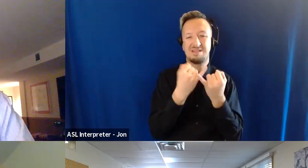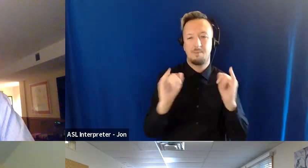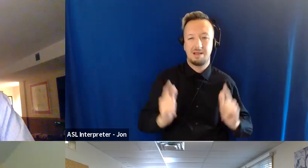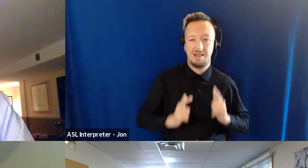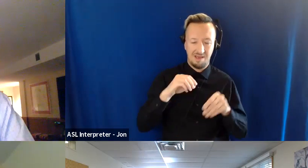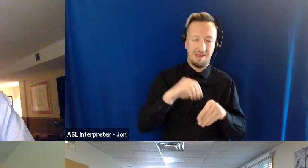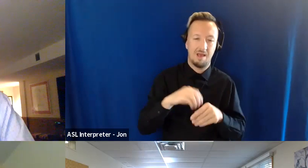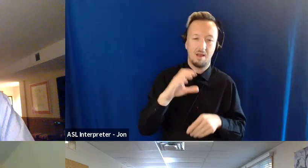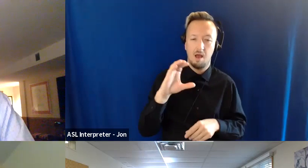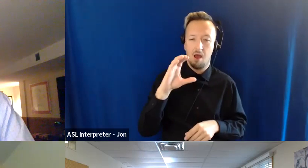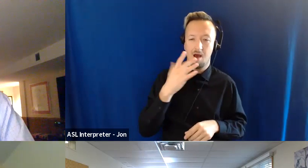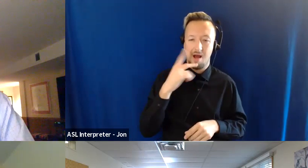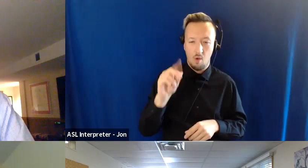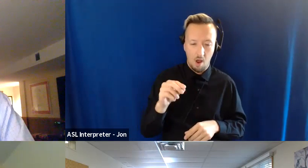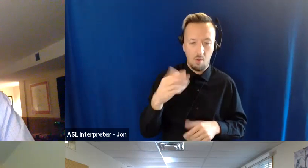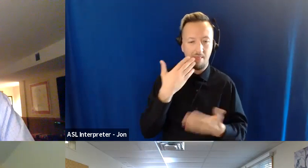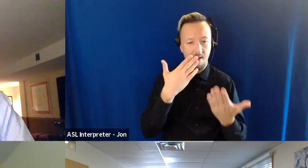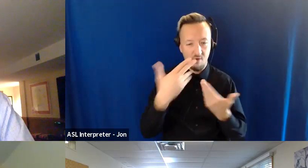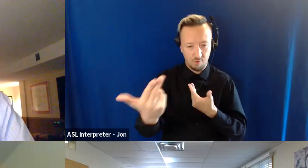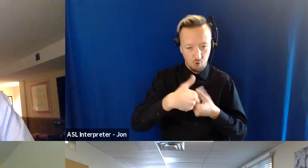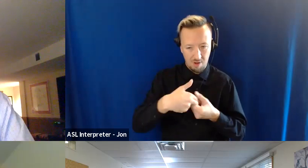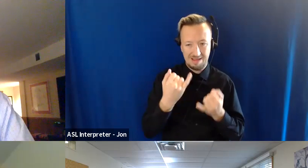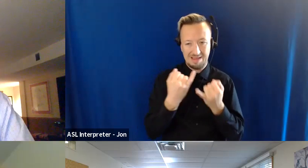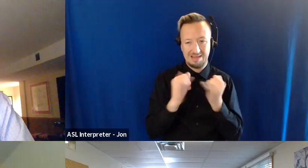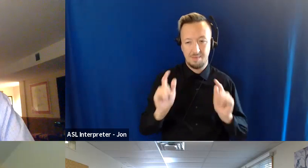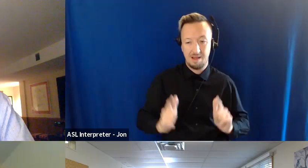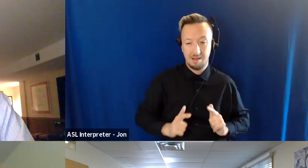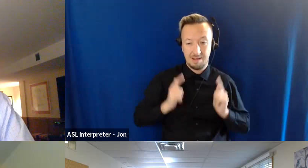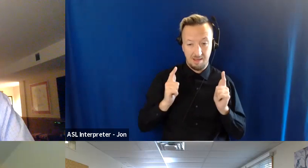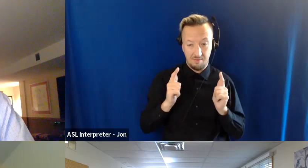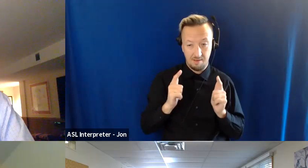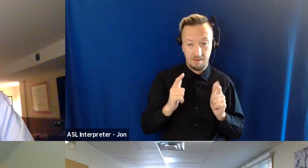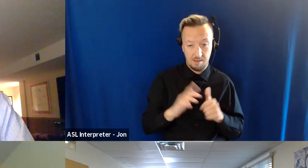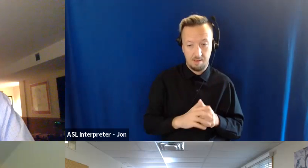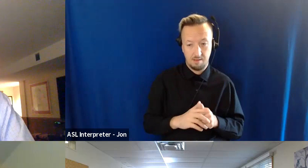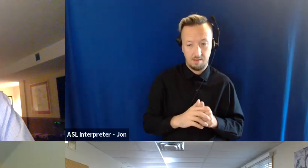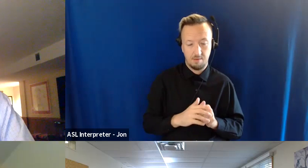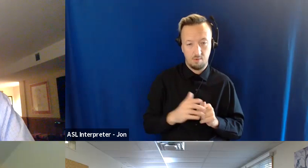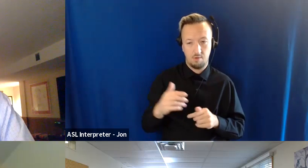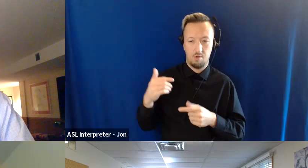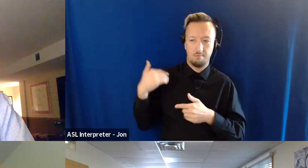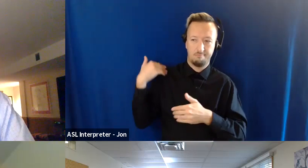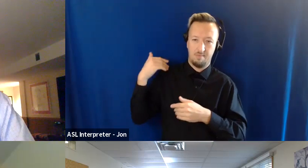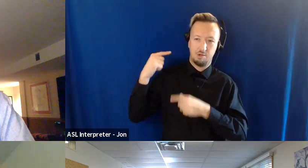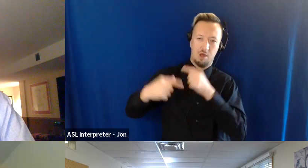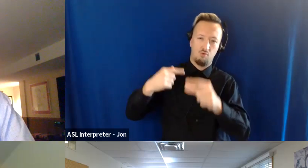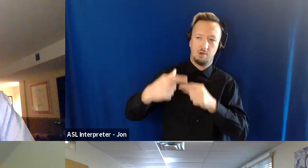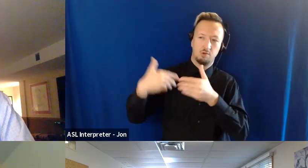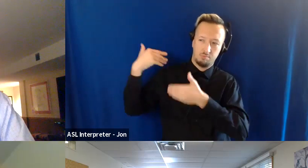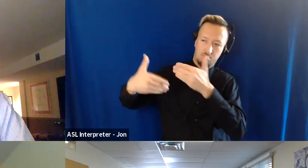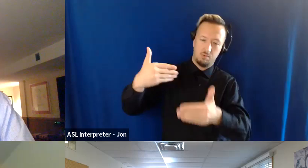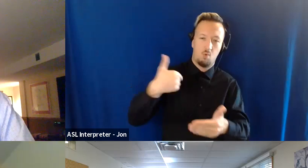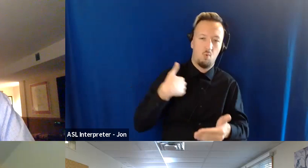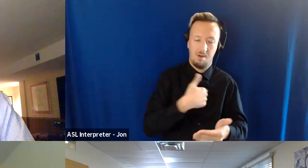thank you all for joining Independent Living Through the Generations. We're very excited to have this panel